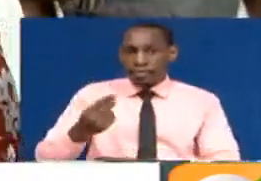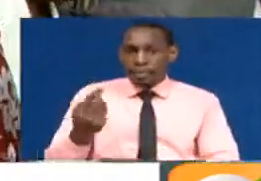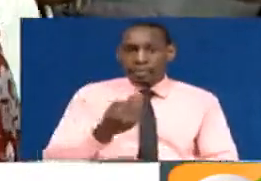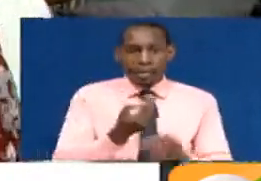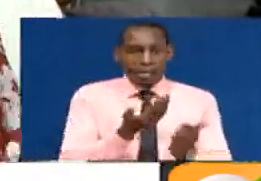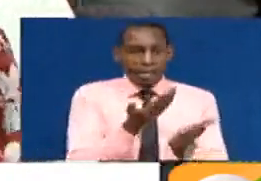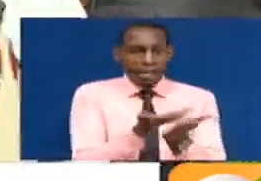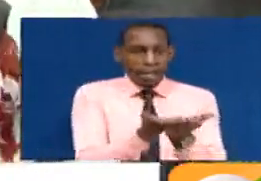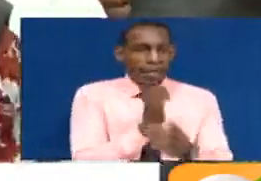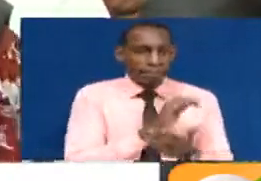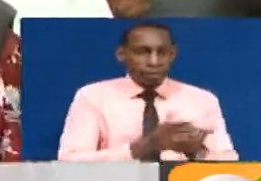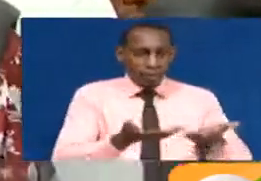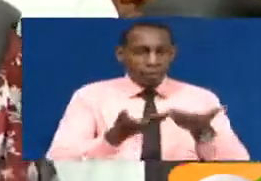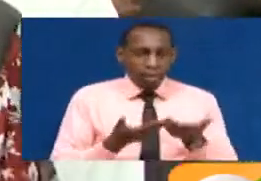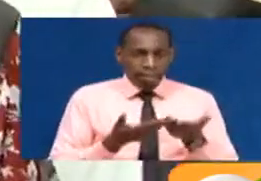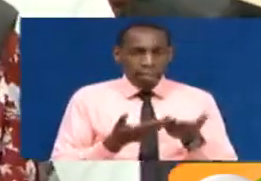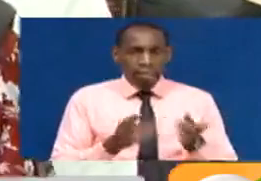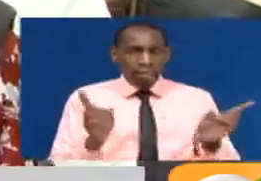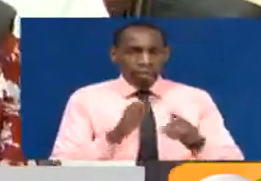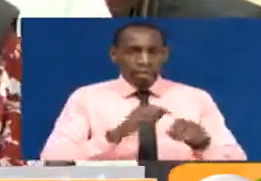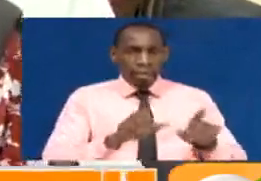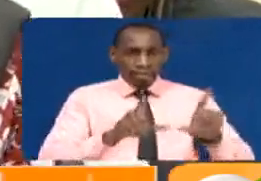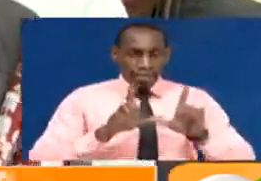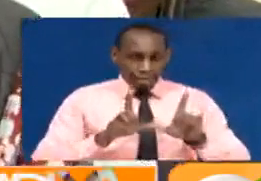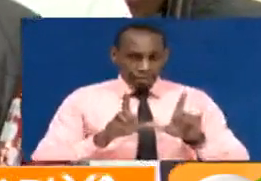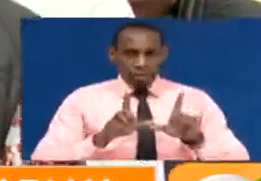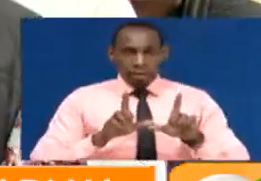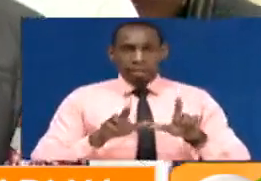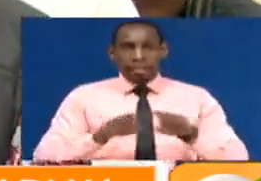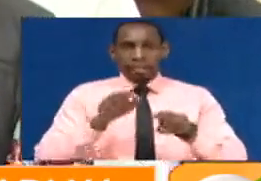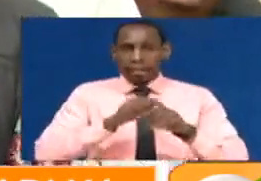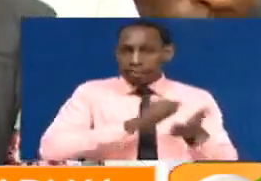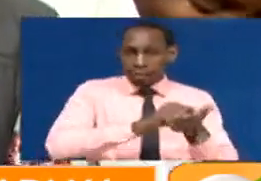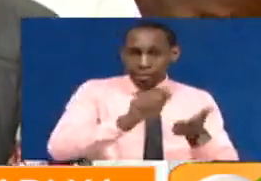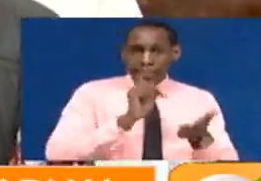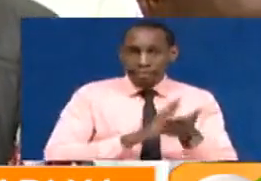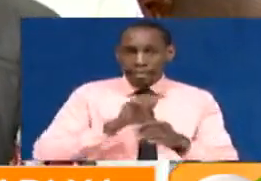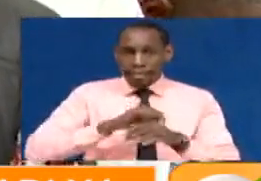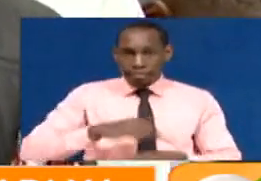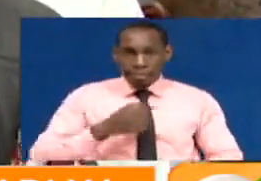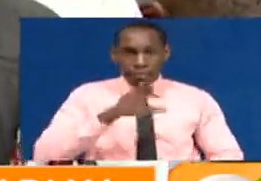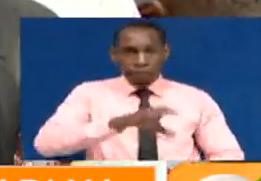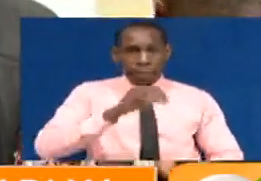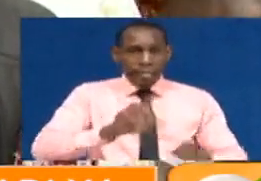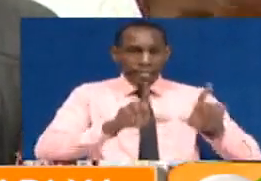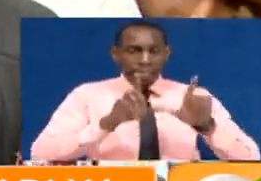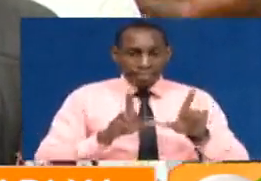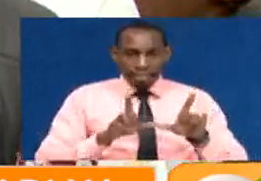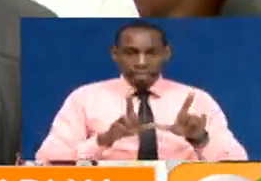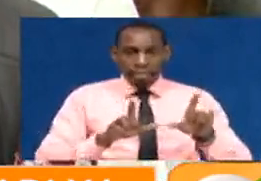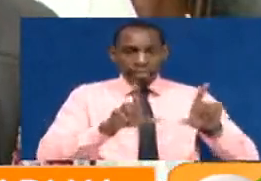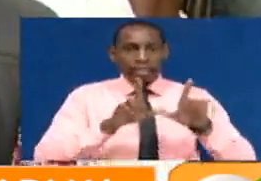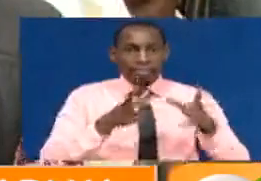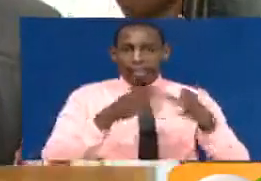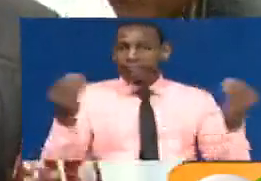nika apply, wakanipatia interim certificate, wakati huo huo tuka print. So wakati mimi nilikuja kuchukua certificate, my certificate was